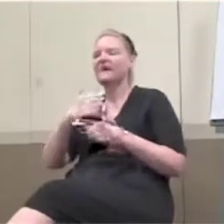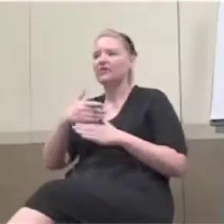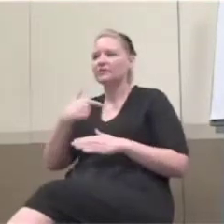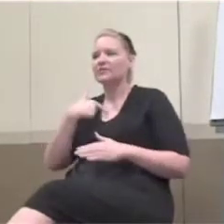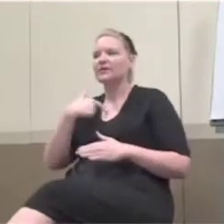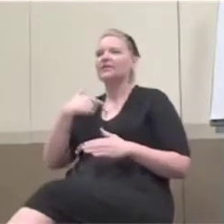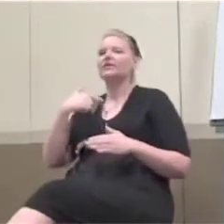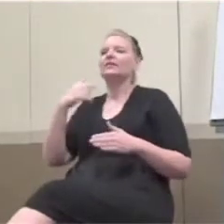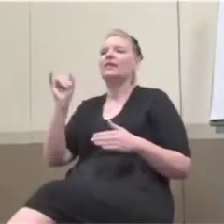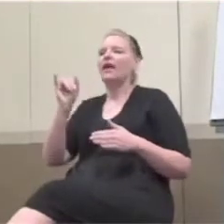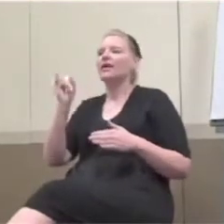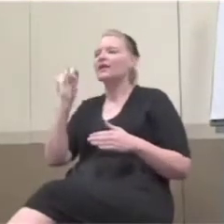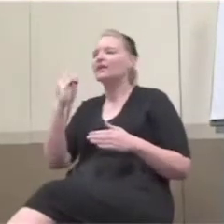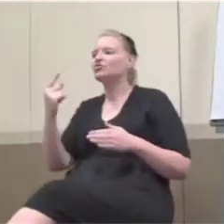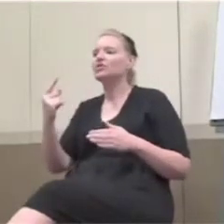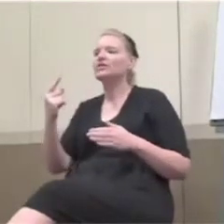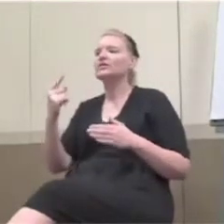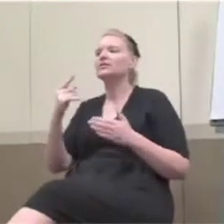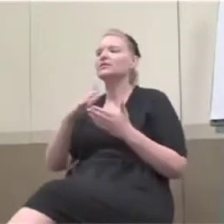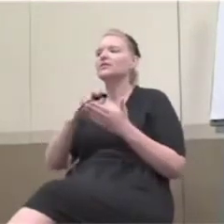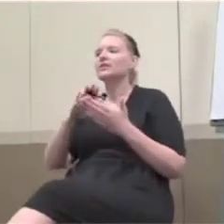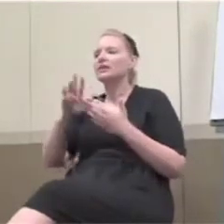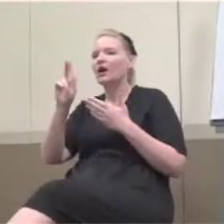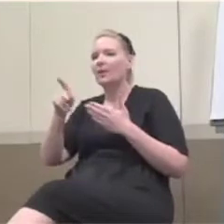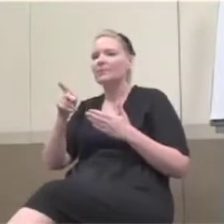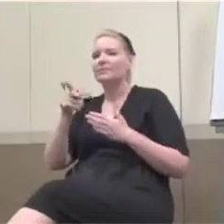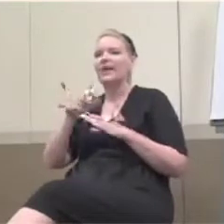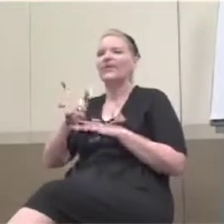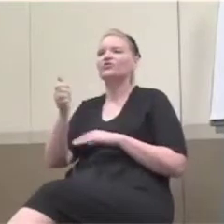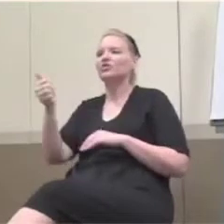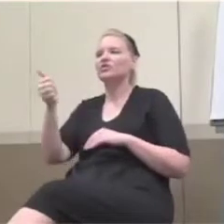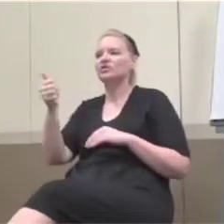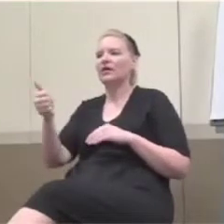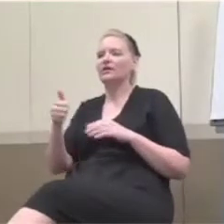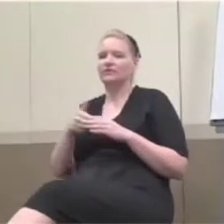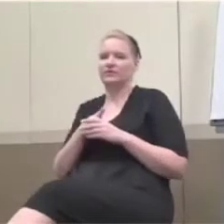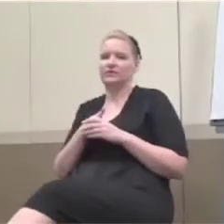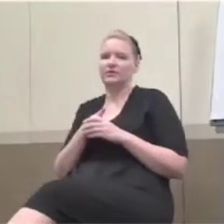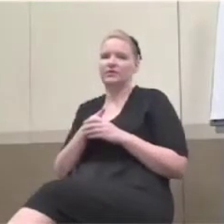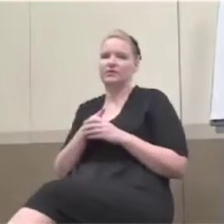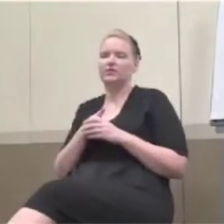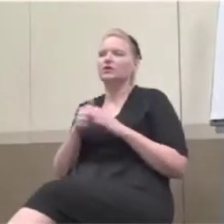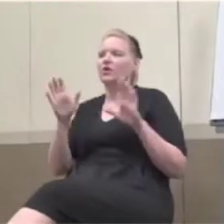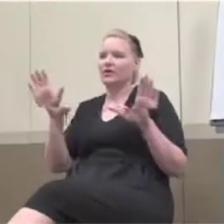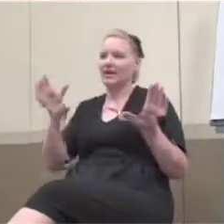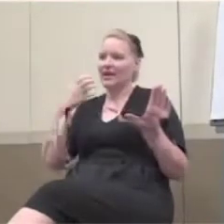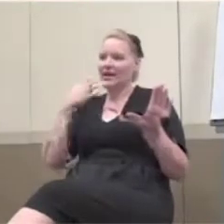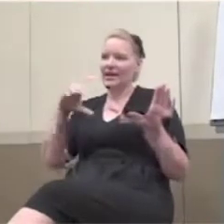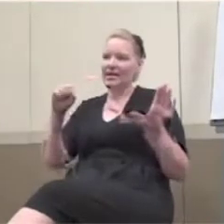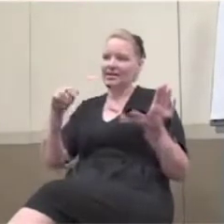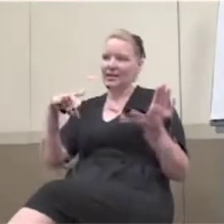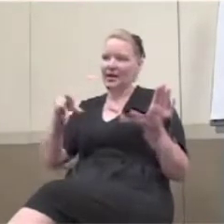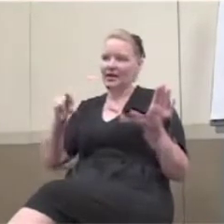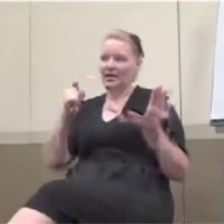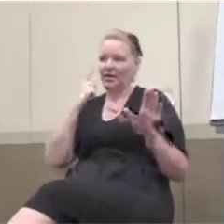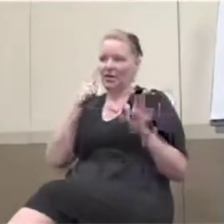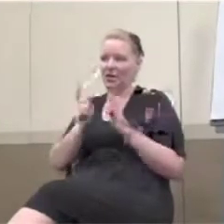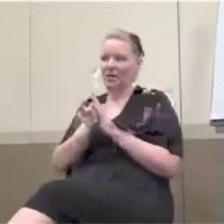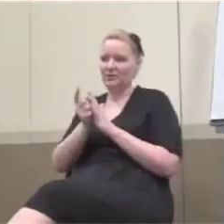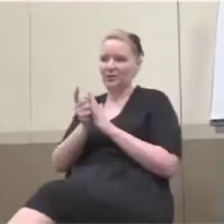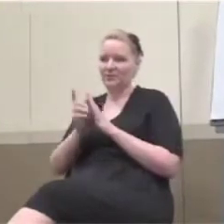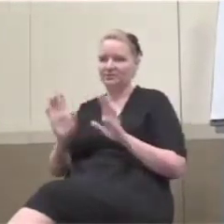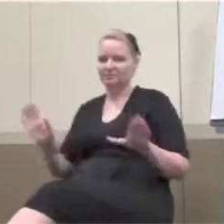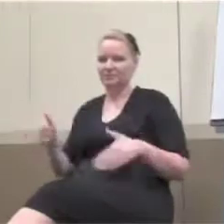me. To clean up after yourself. Okay, so if I can put you on the hot spot for a moment, okay?